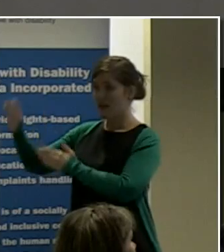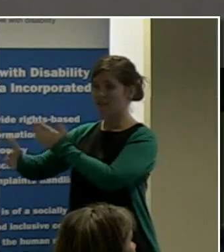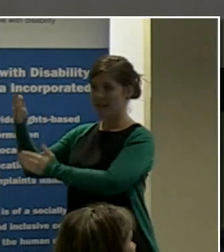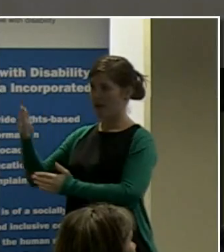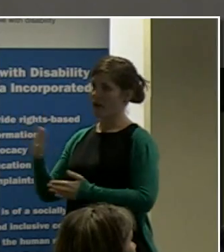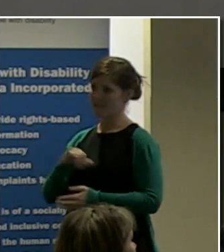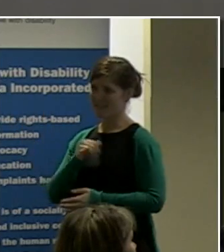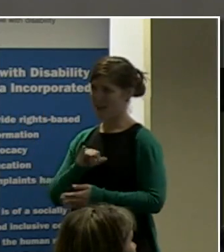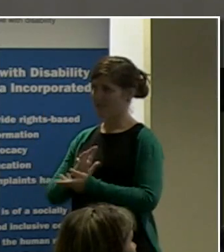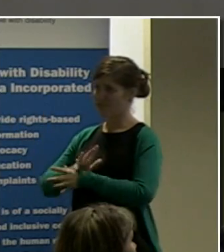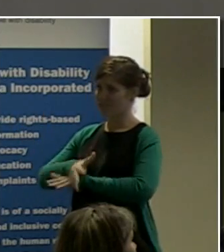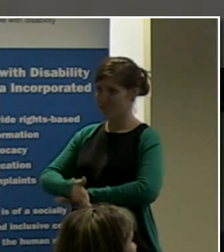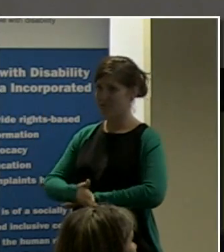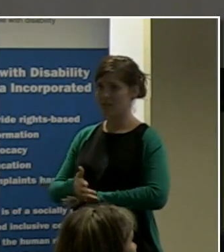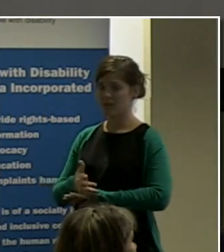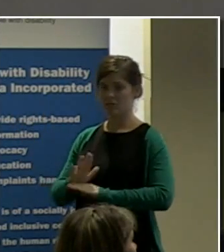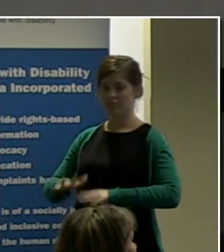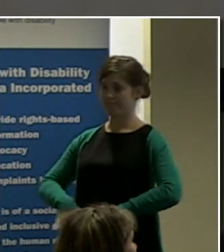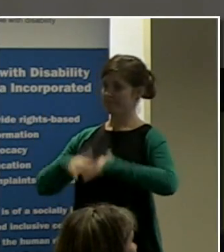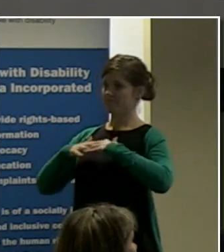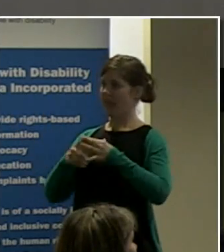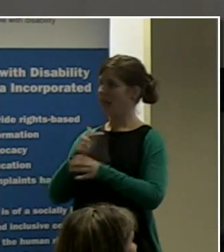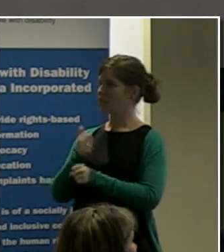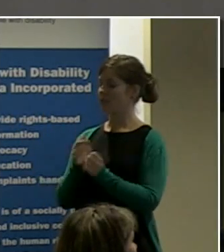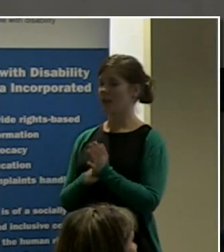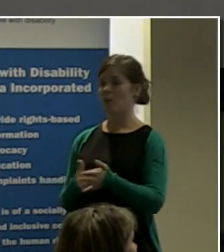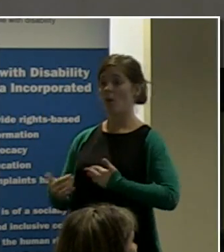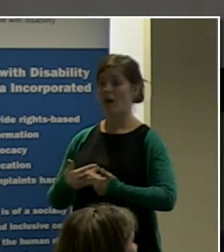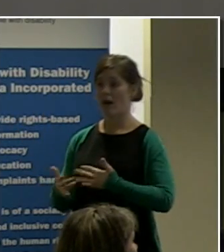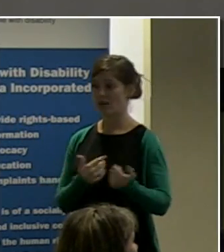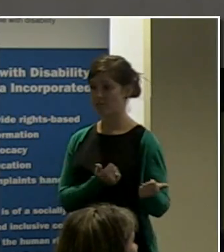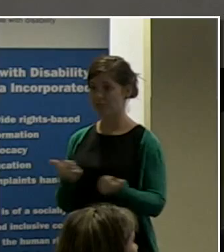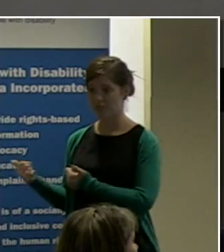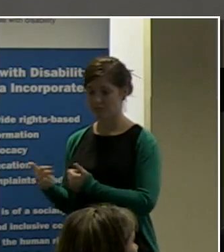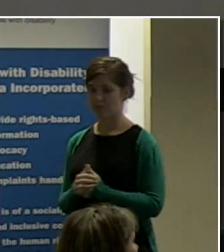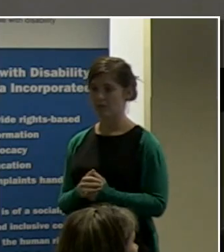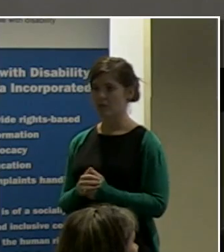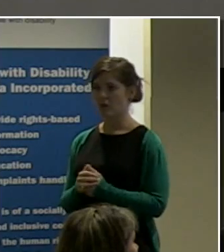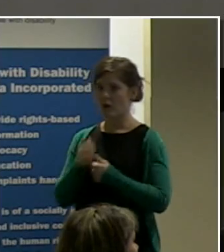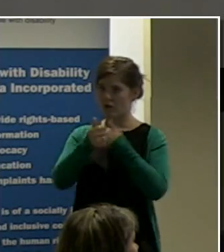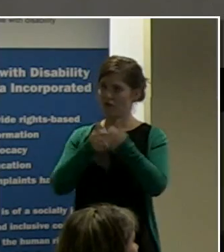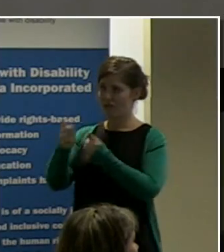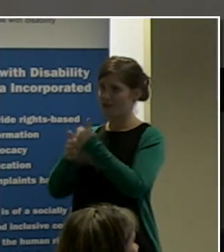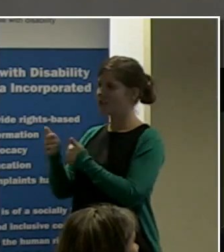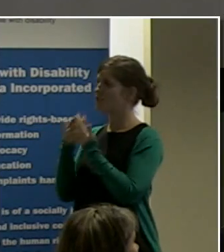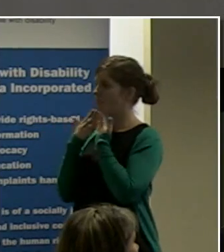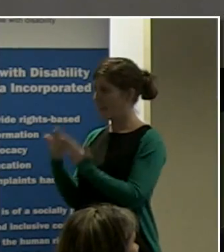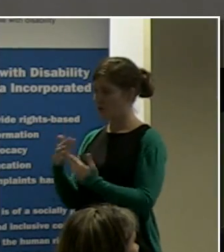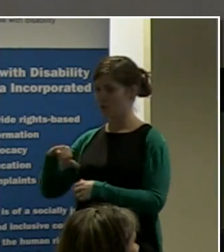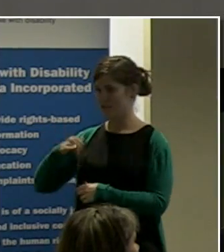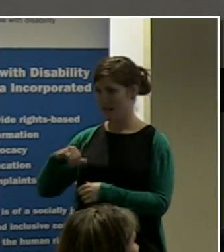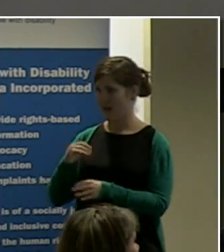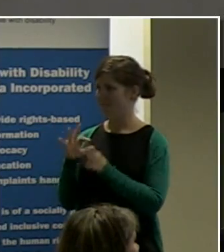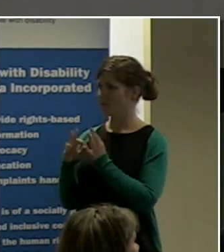together and got the AGM logistics organised, and it's been pretty seamless. So well done and thank you, particularly